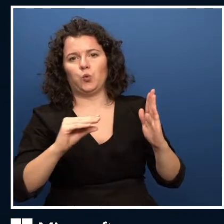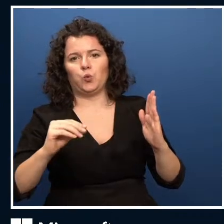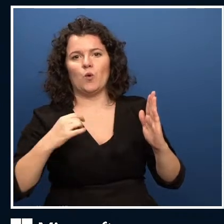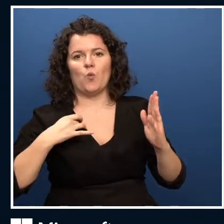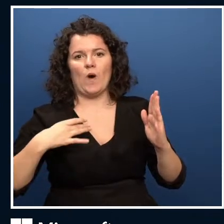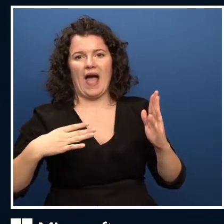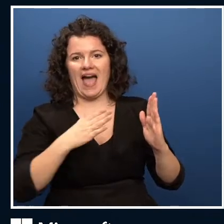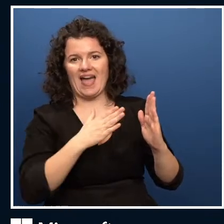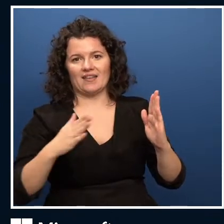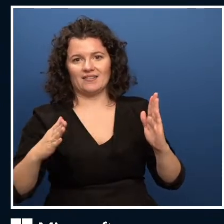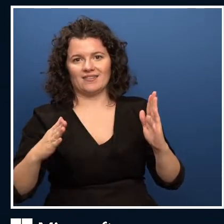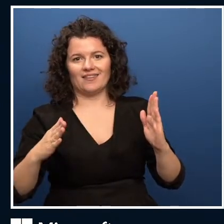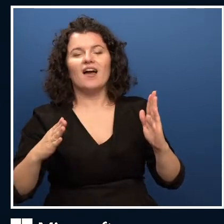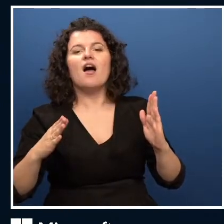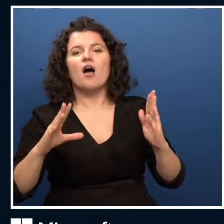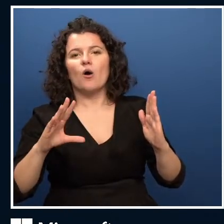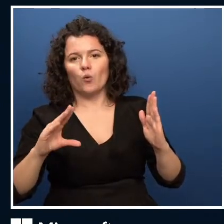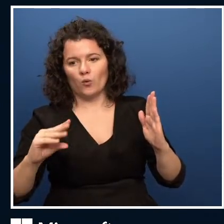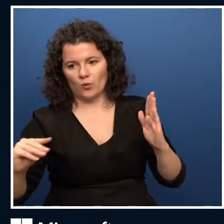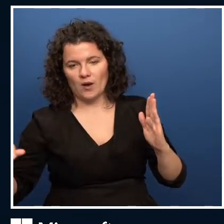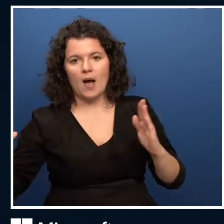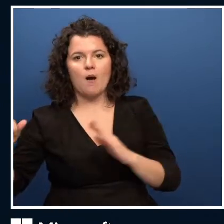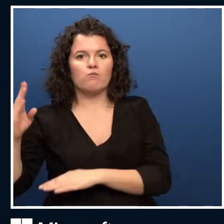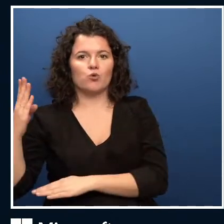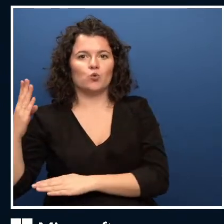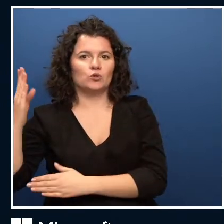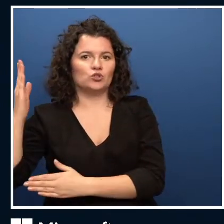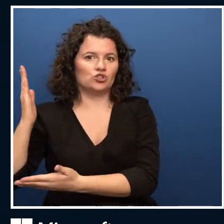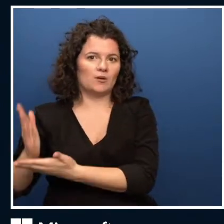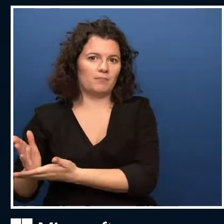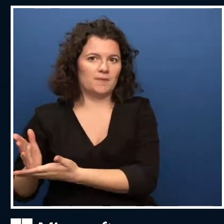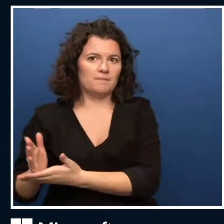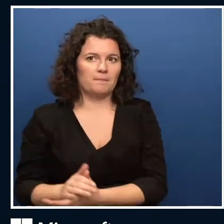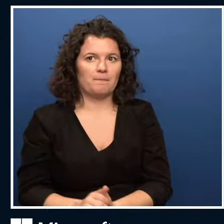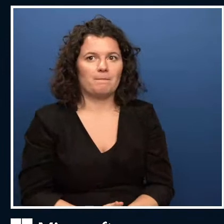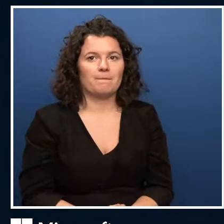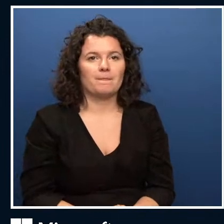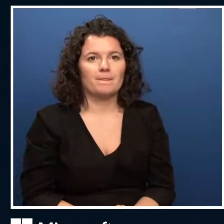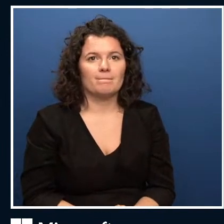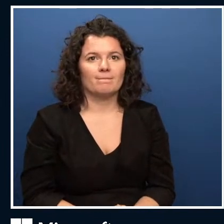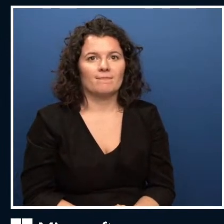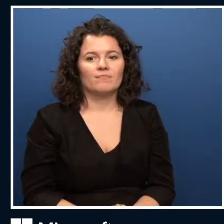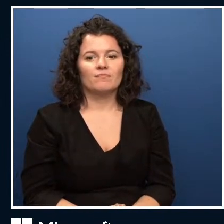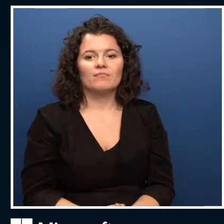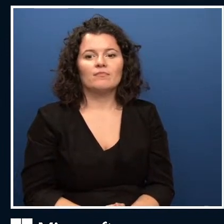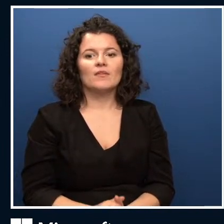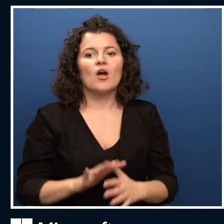pipeline is something like this, where we have the